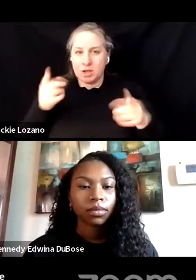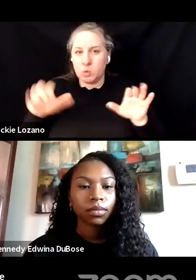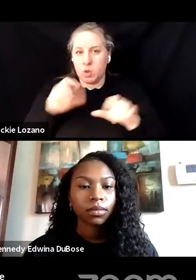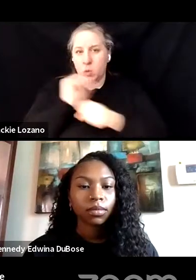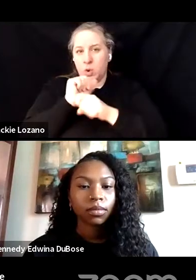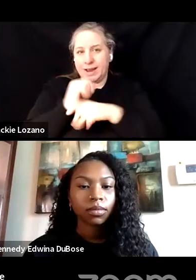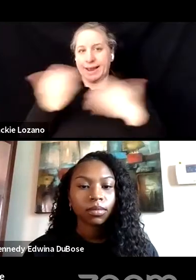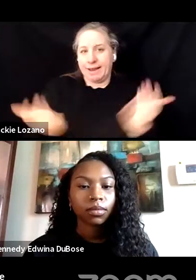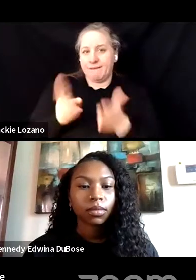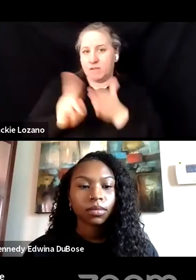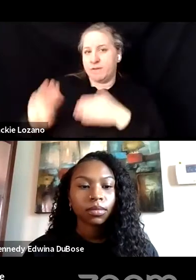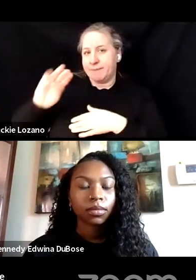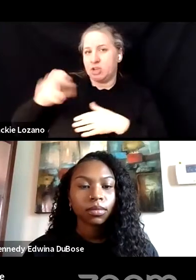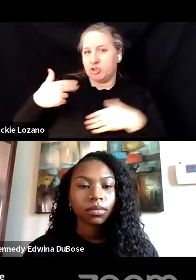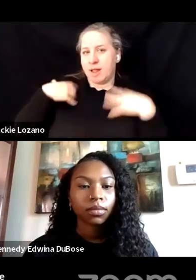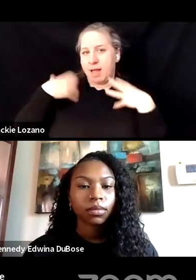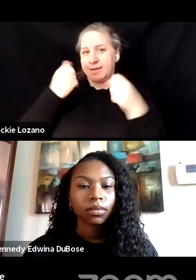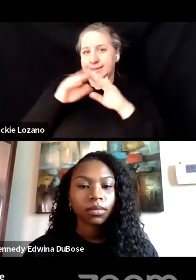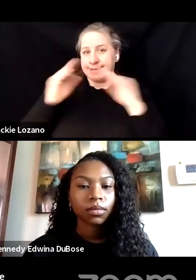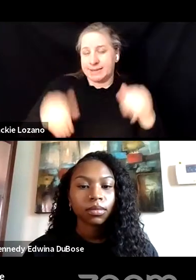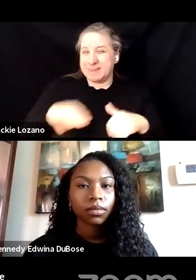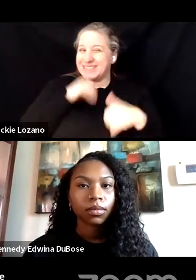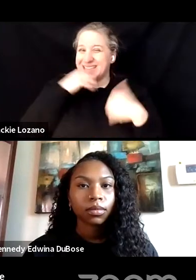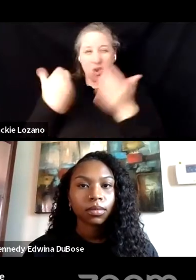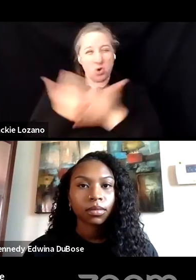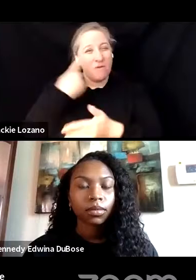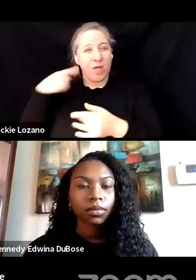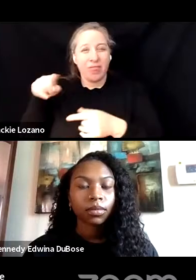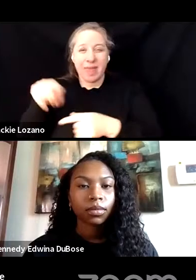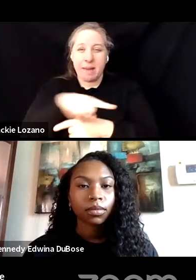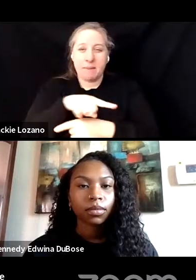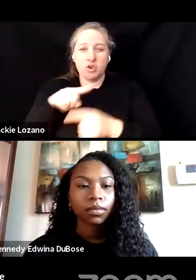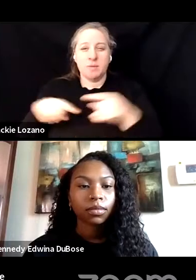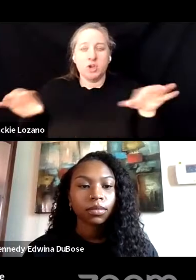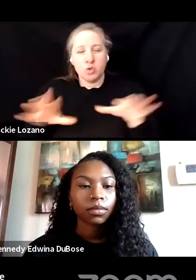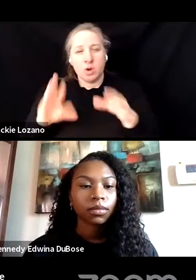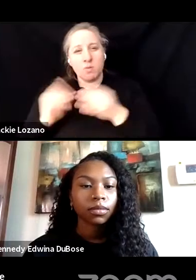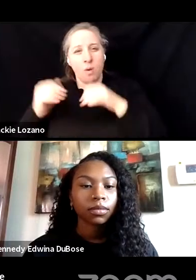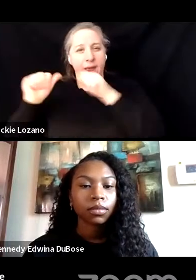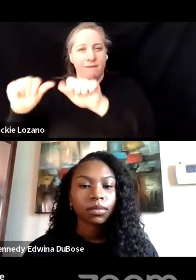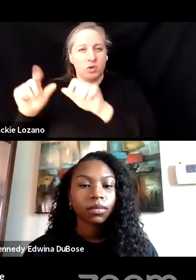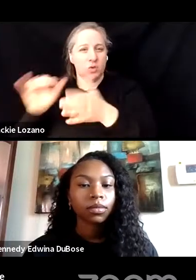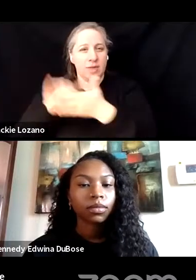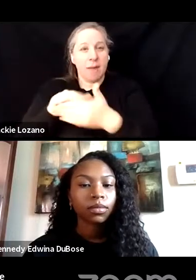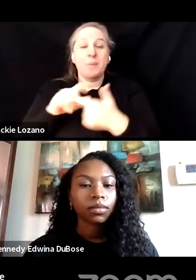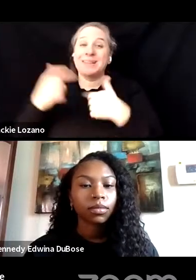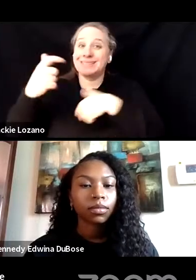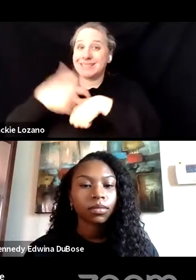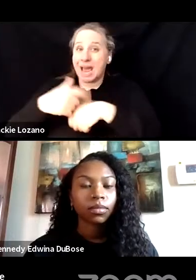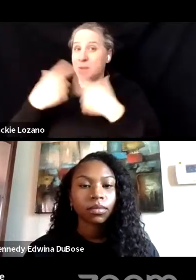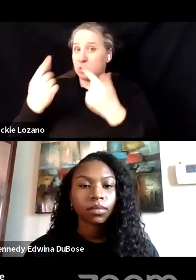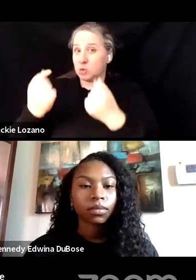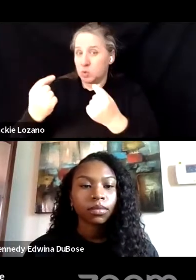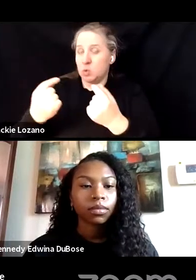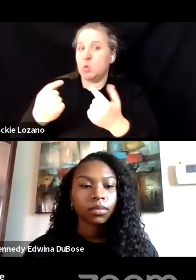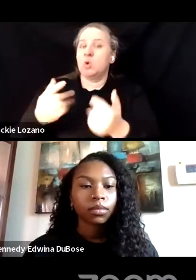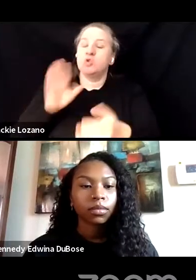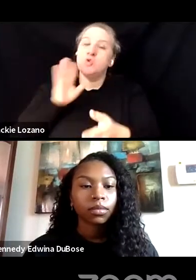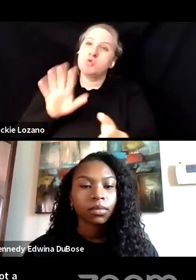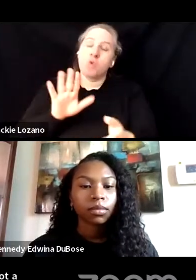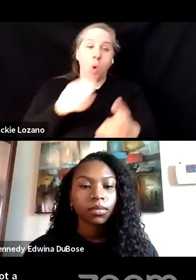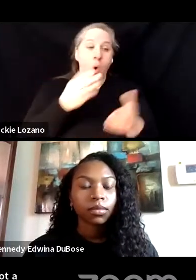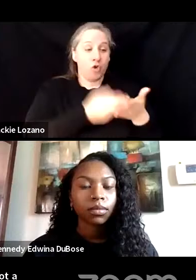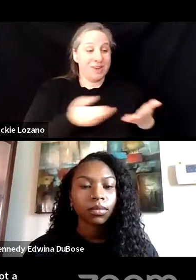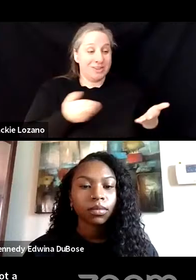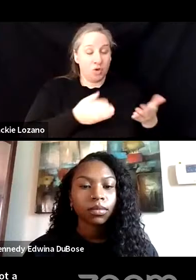And it is not new for them to be dedicating efforts towards it, but this is the time to then pour your support and your